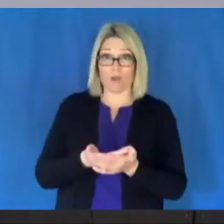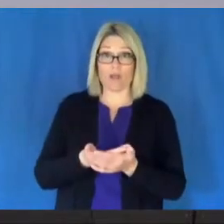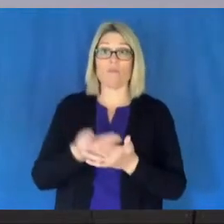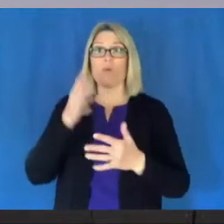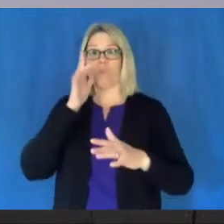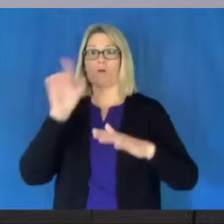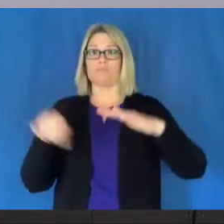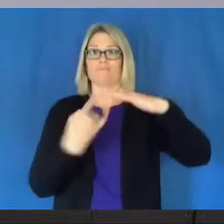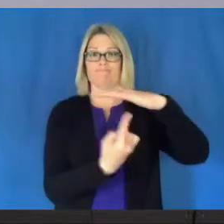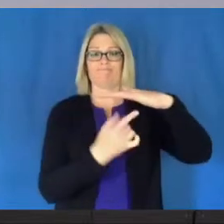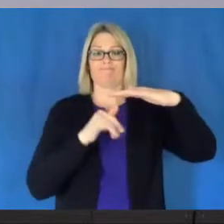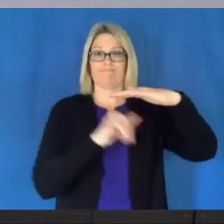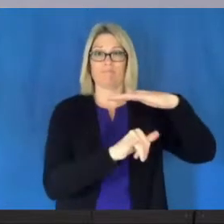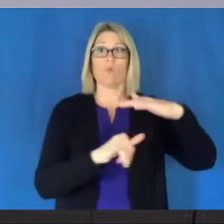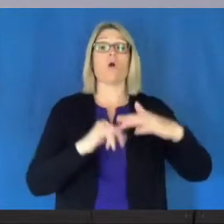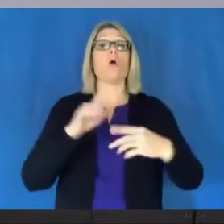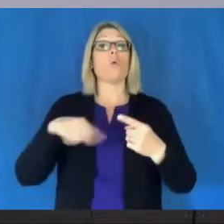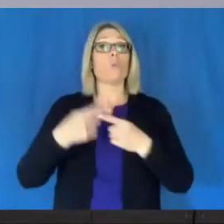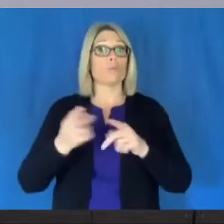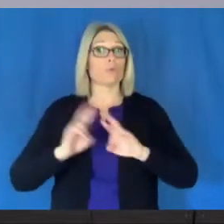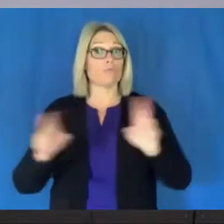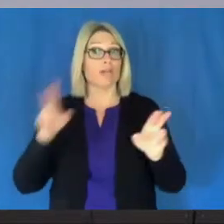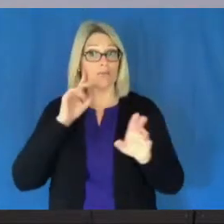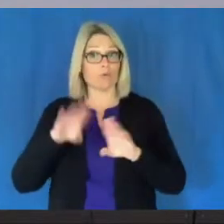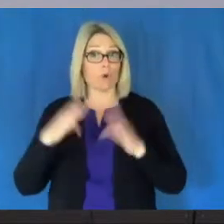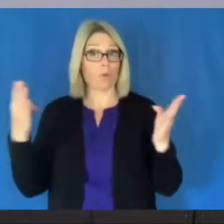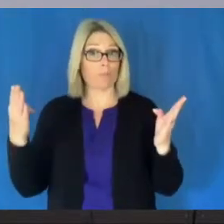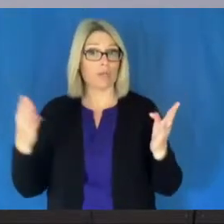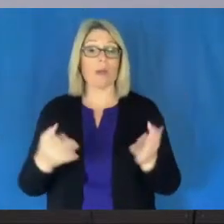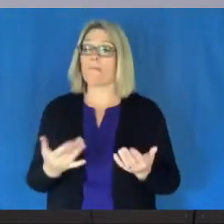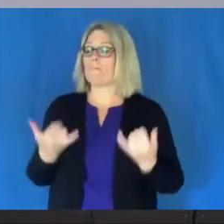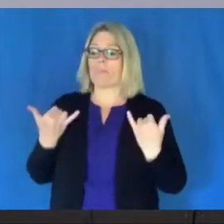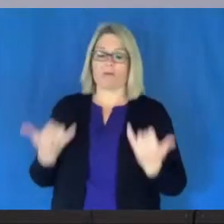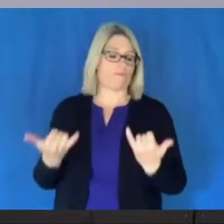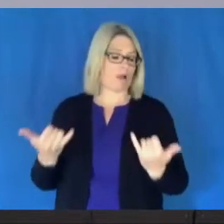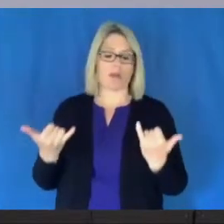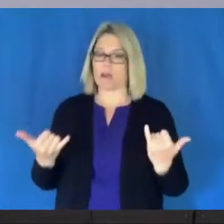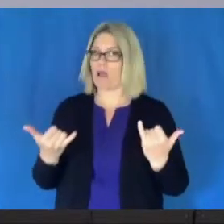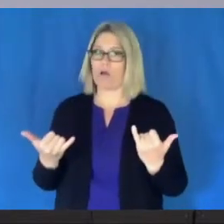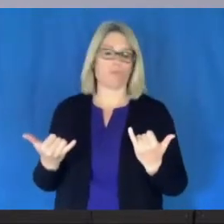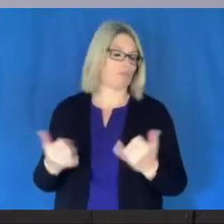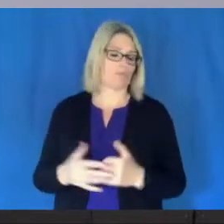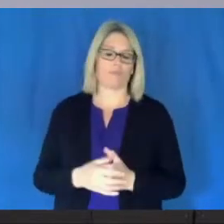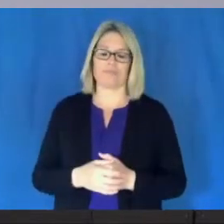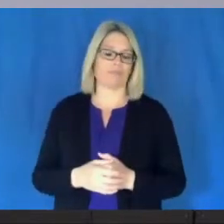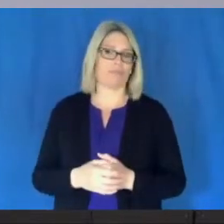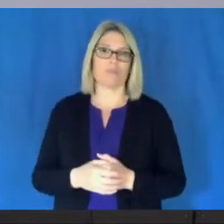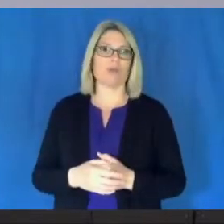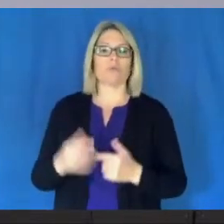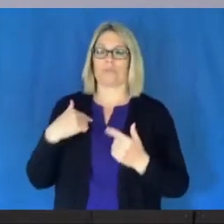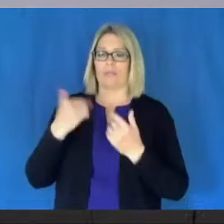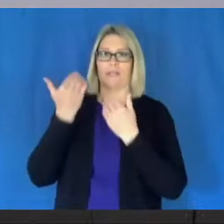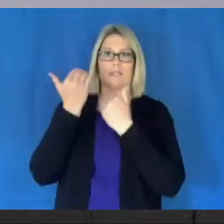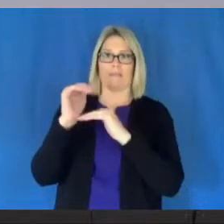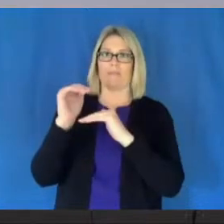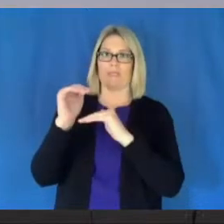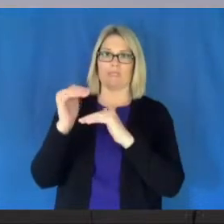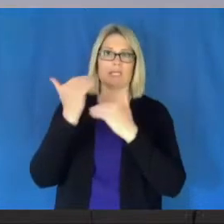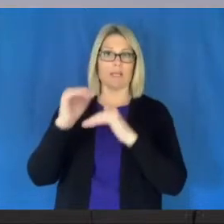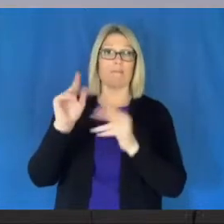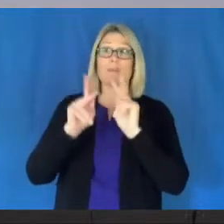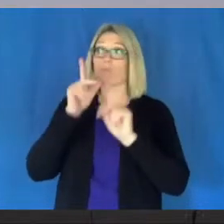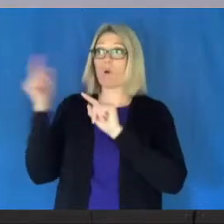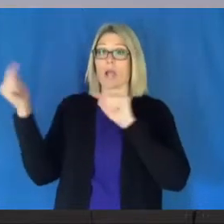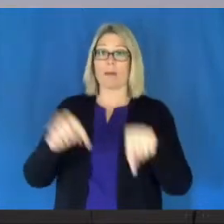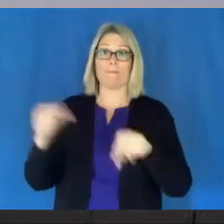when it's time to do so. But it's certainly right at this point in time, we're trying to limit the number of people coming